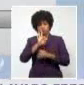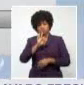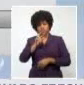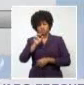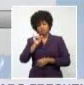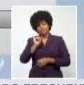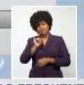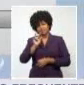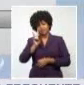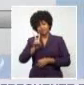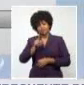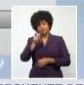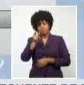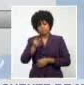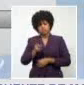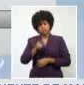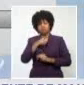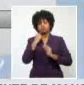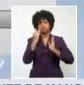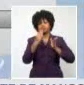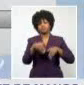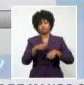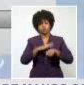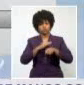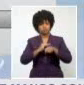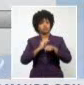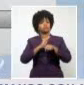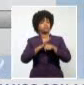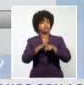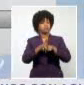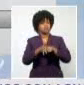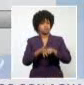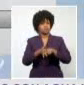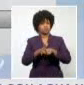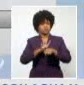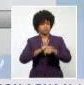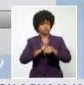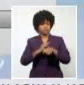This is a whole fatality rate, as we said before, of